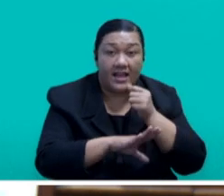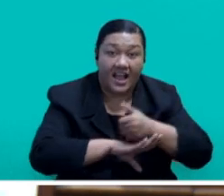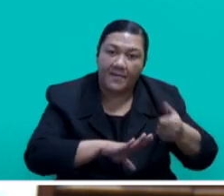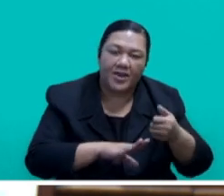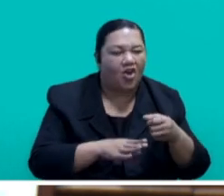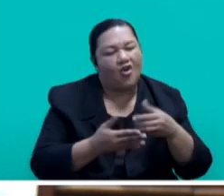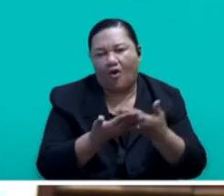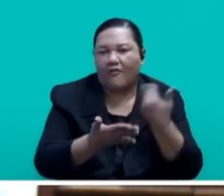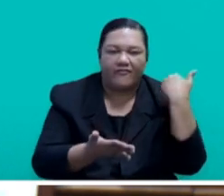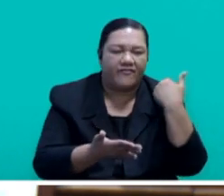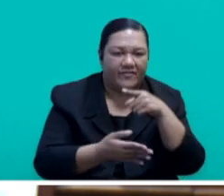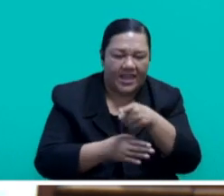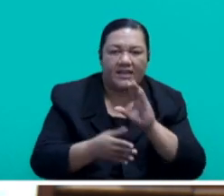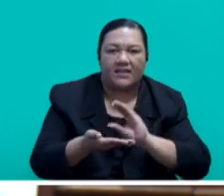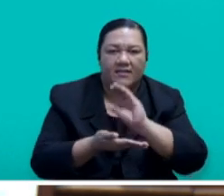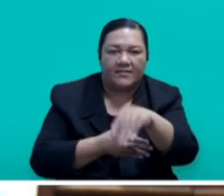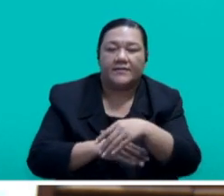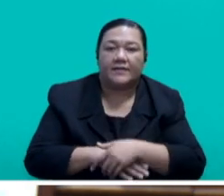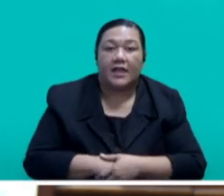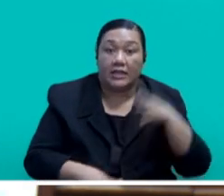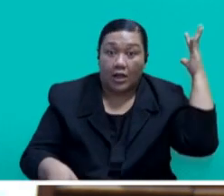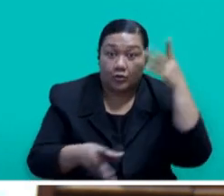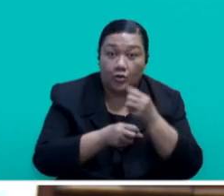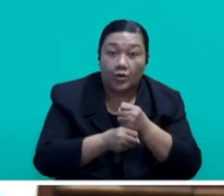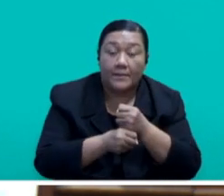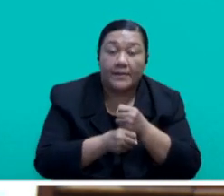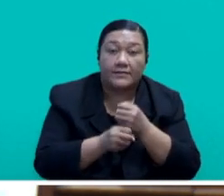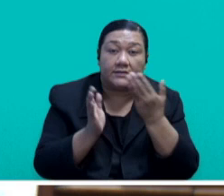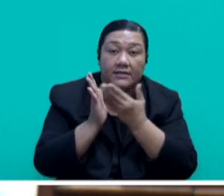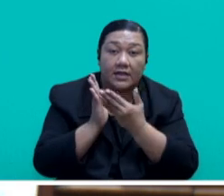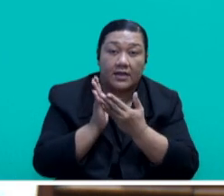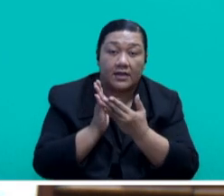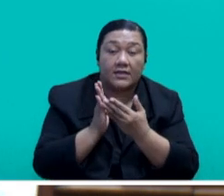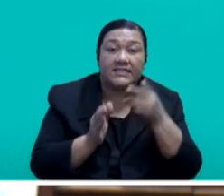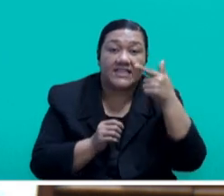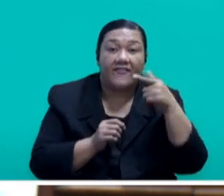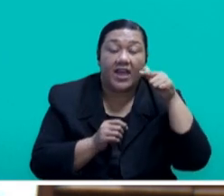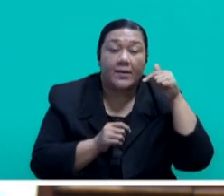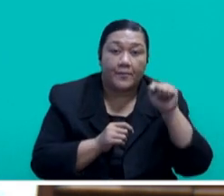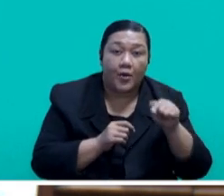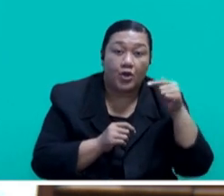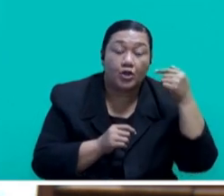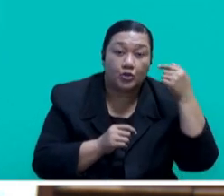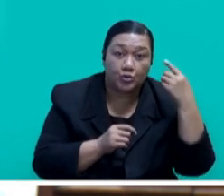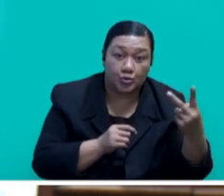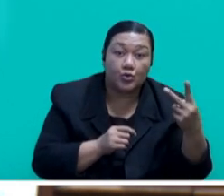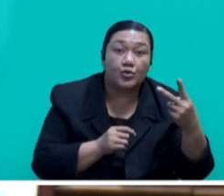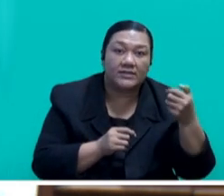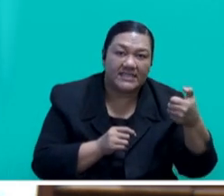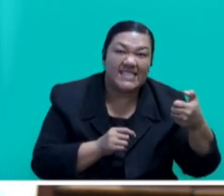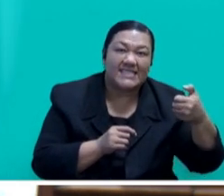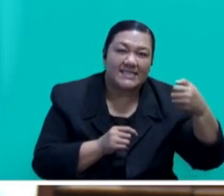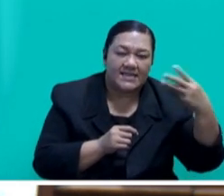On the environment, Mr. Speaker, sir, the total budget allocation is $7.263 million for the